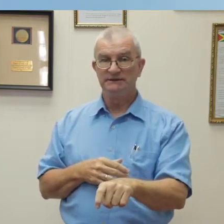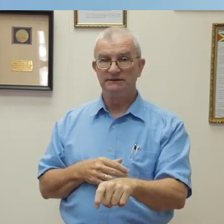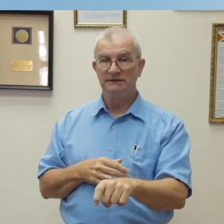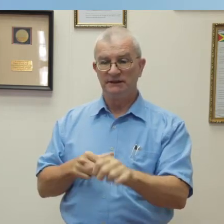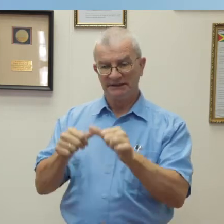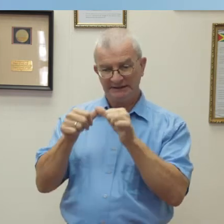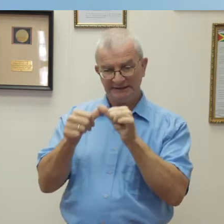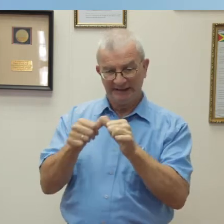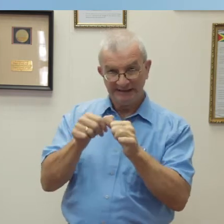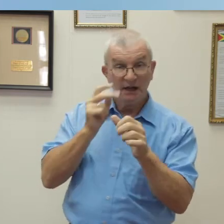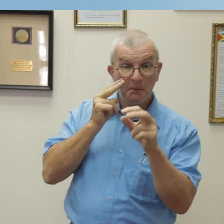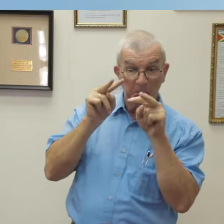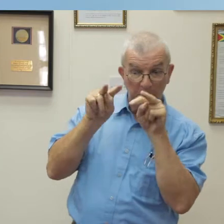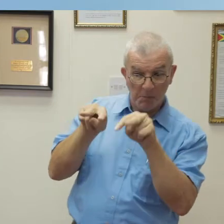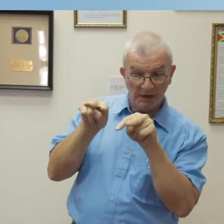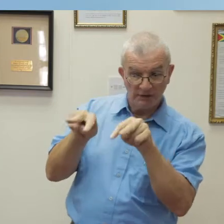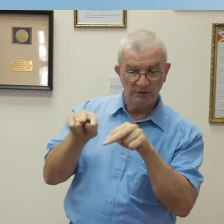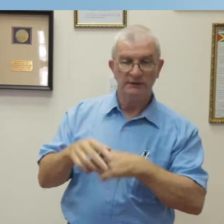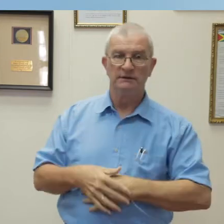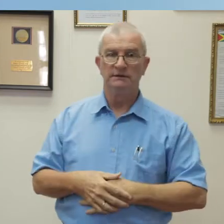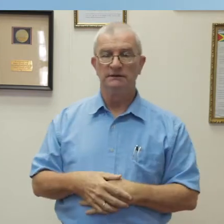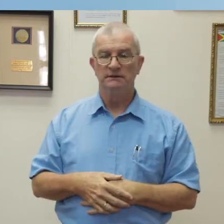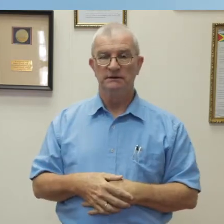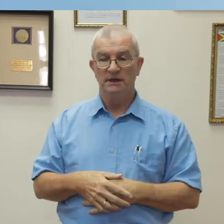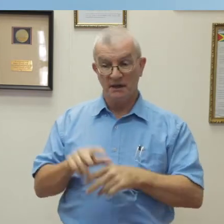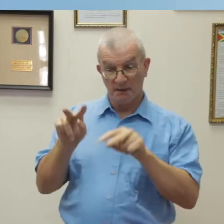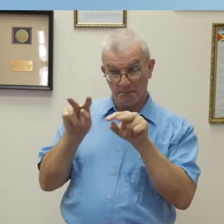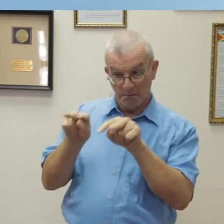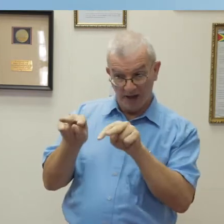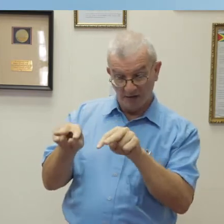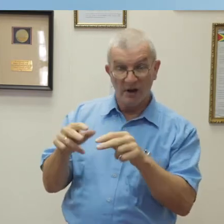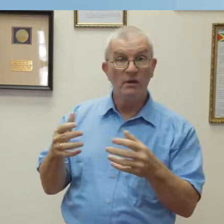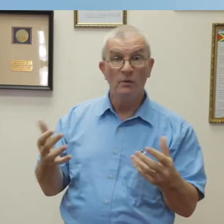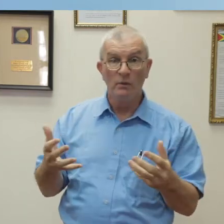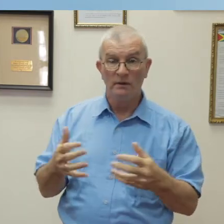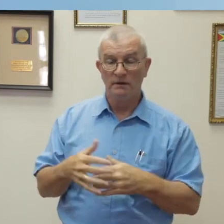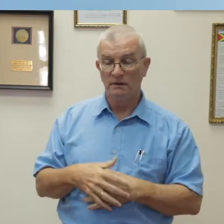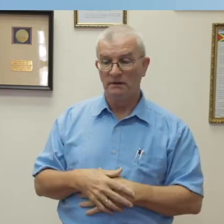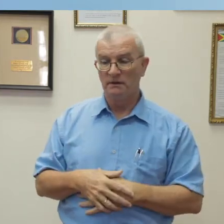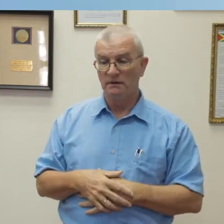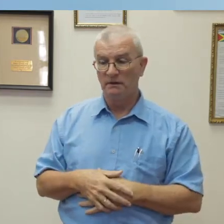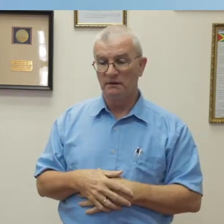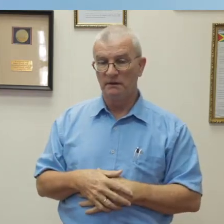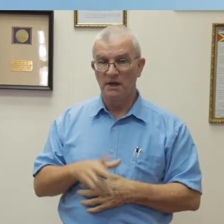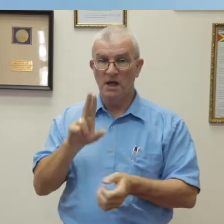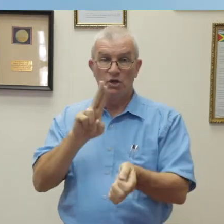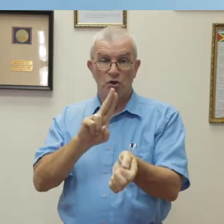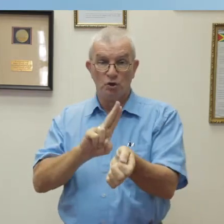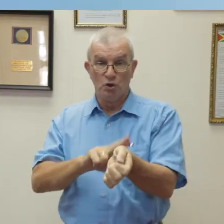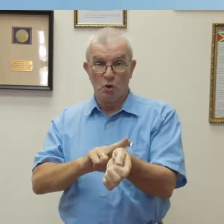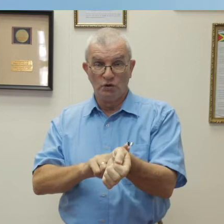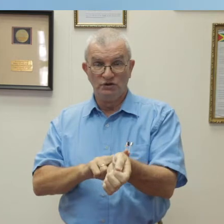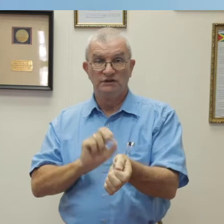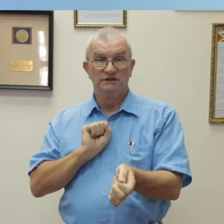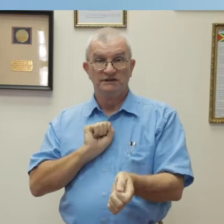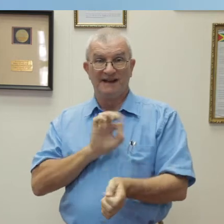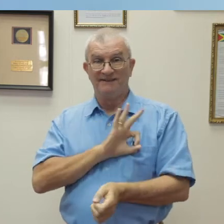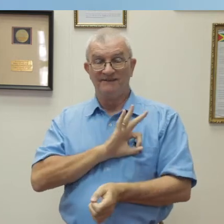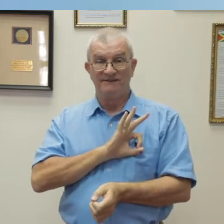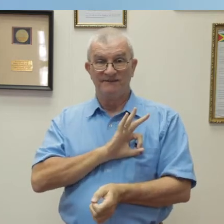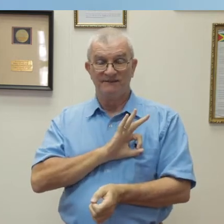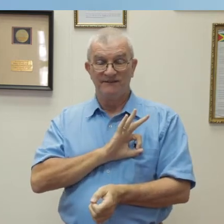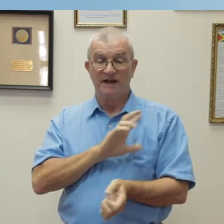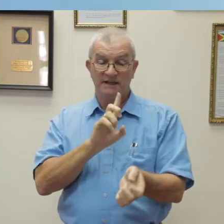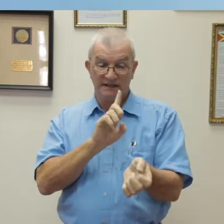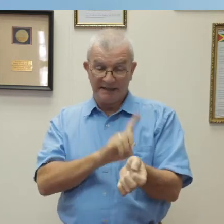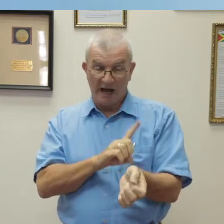monitoring. This monitoring is given by the nursing staff, the doctors who are